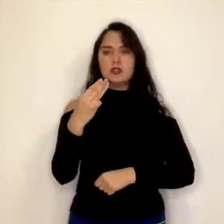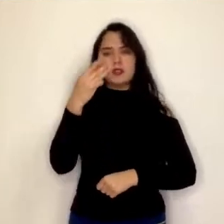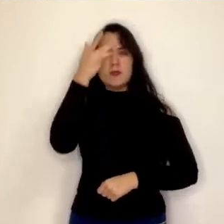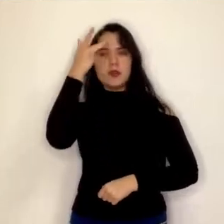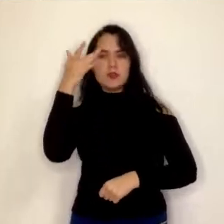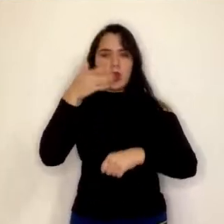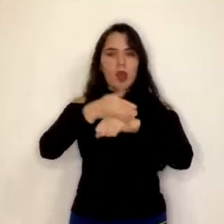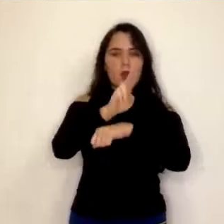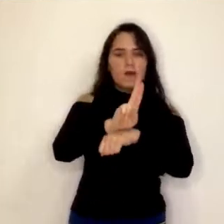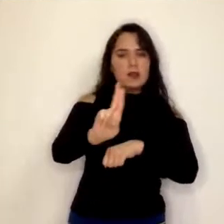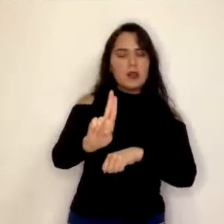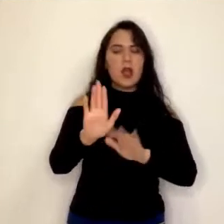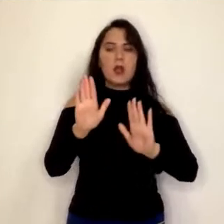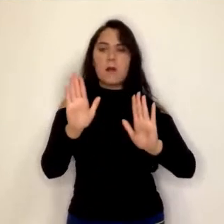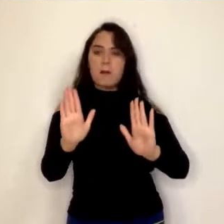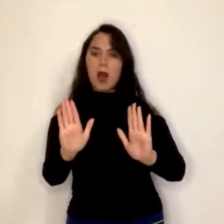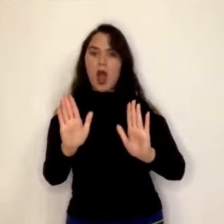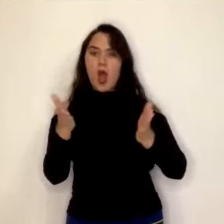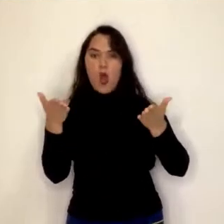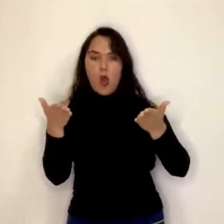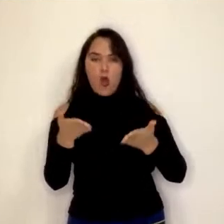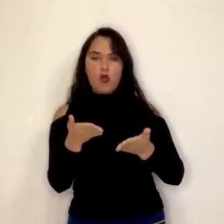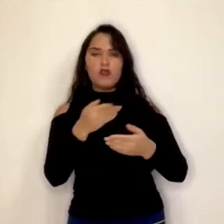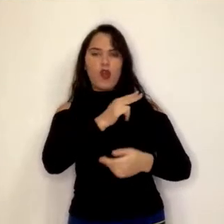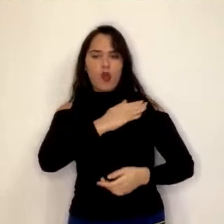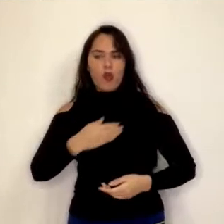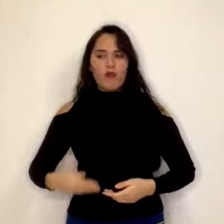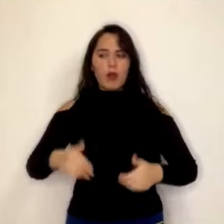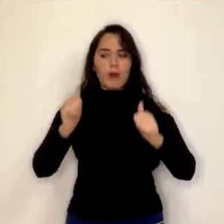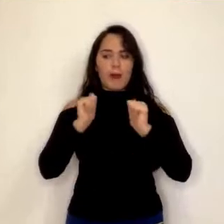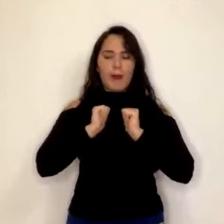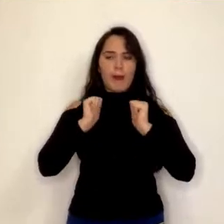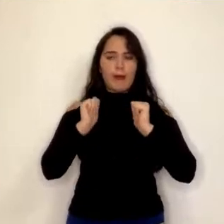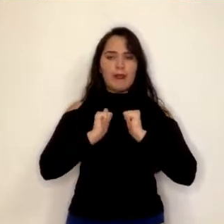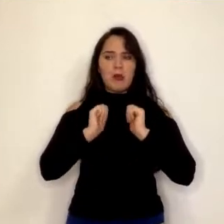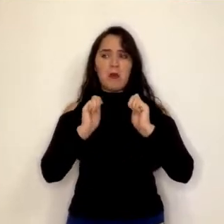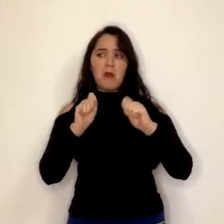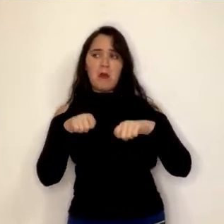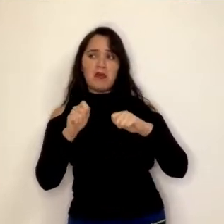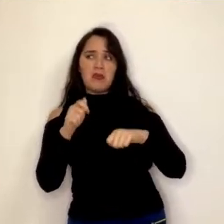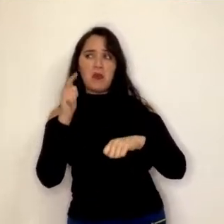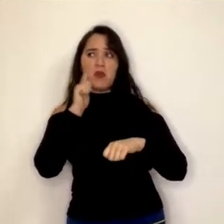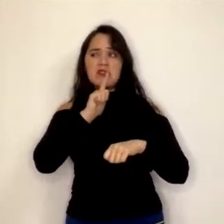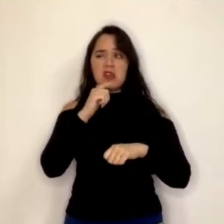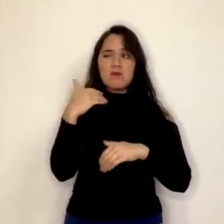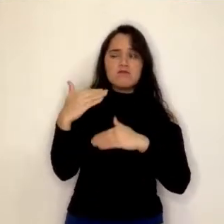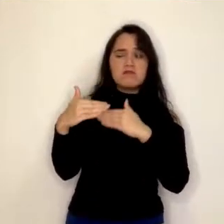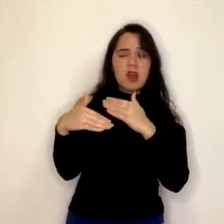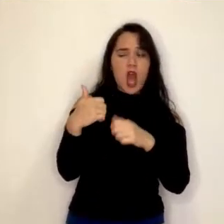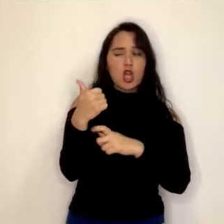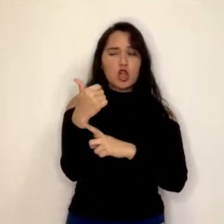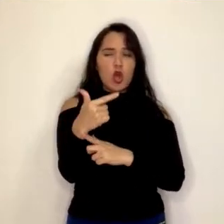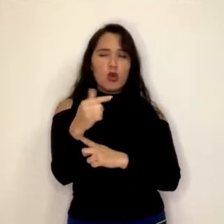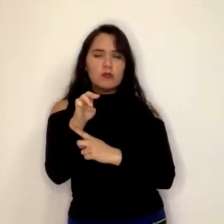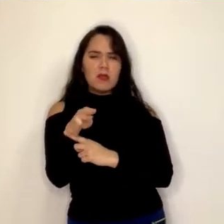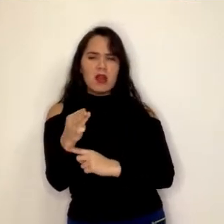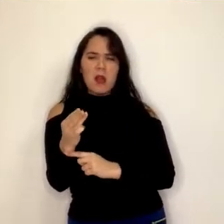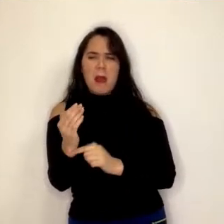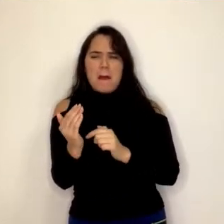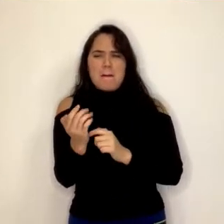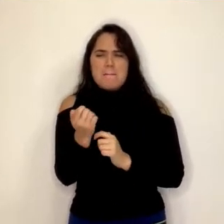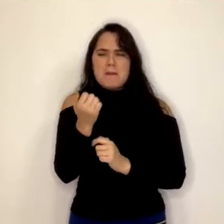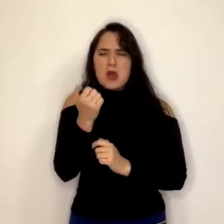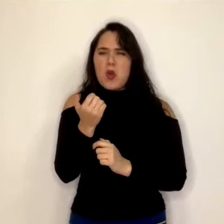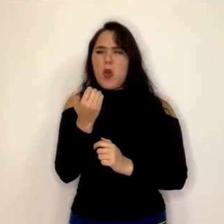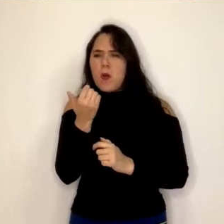national plan of education, because the government is not, the current government is not promoting anything towards that,